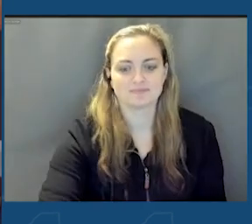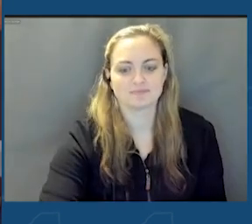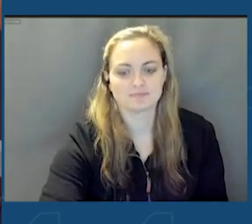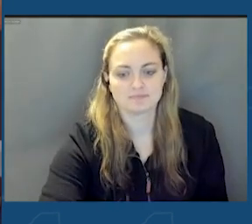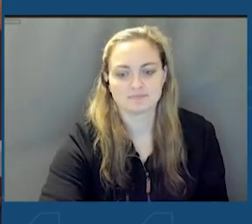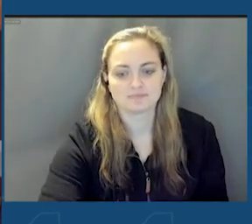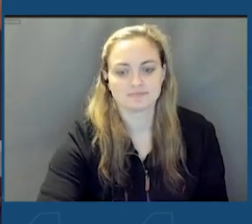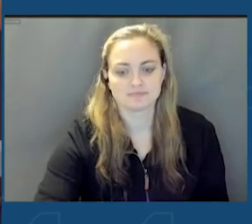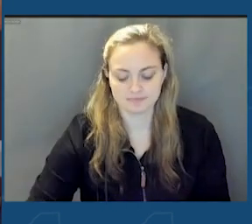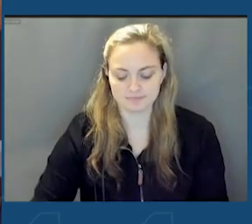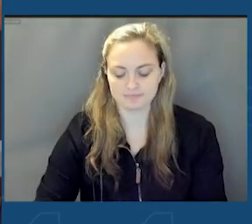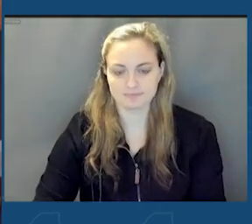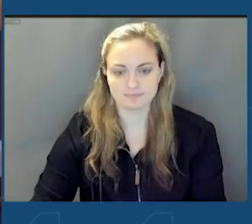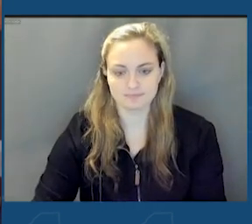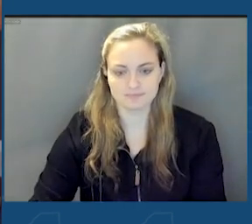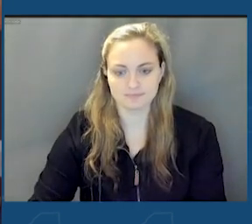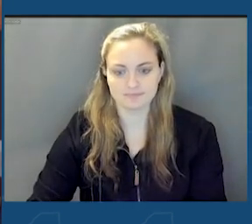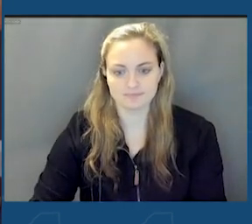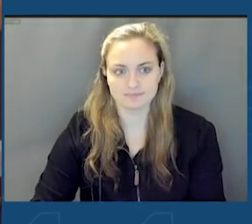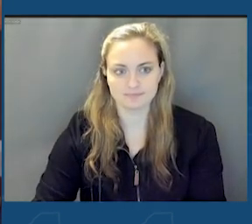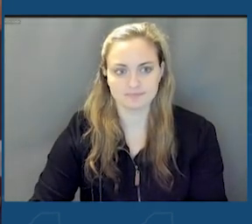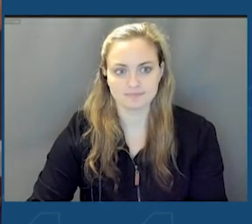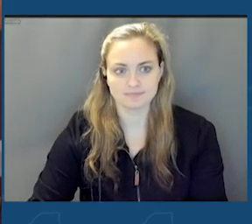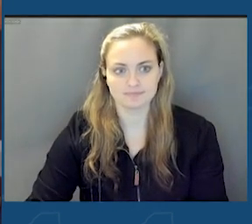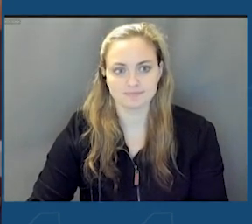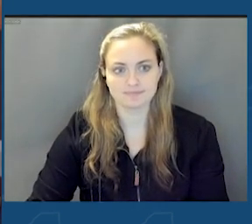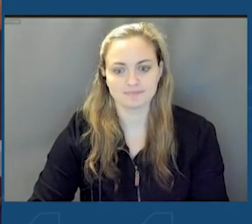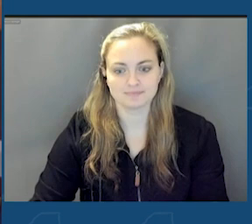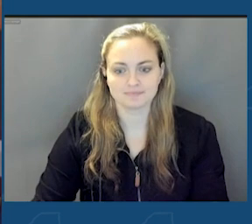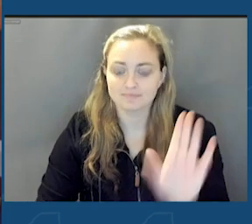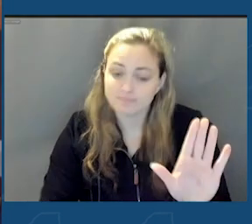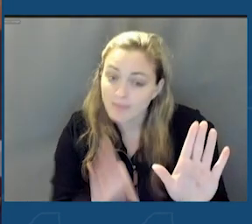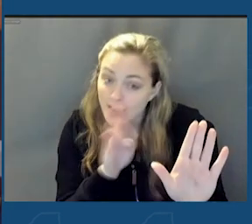But we all, never the hood.